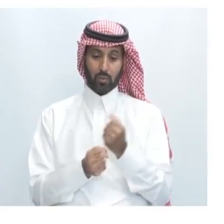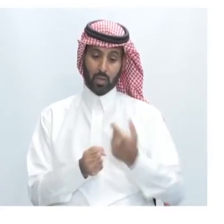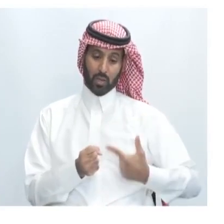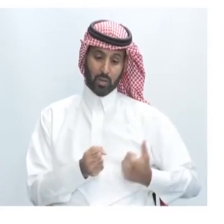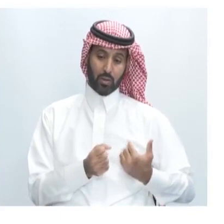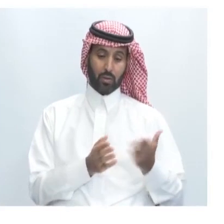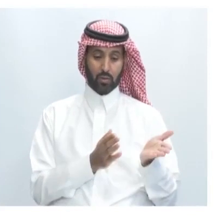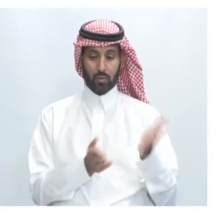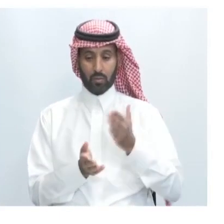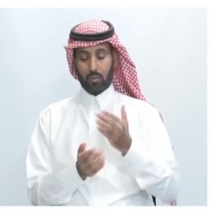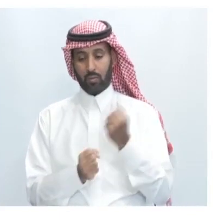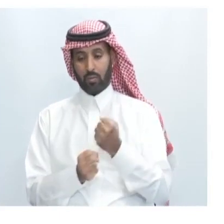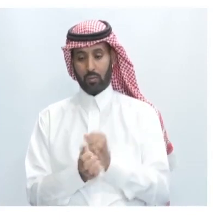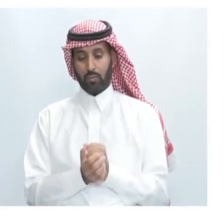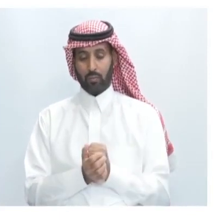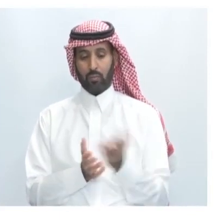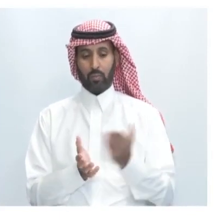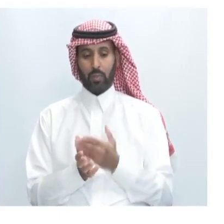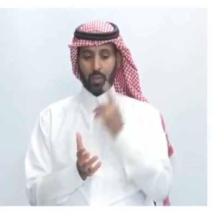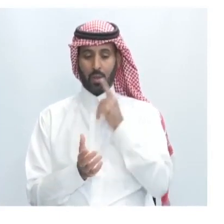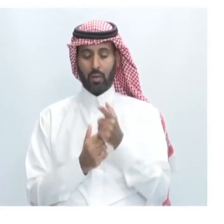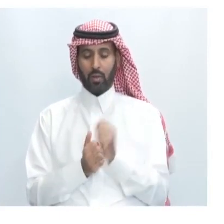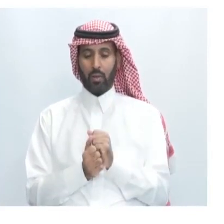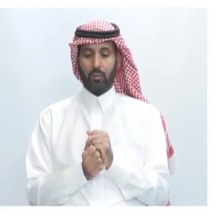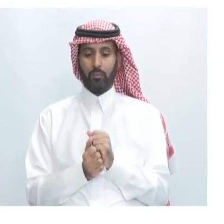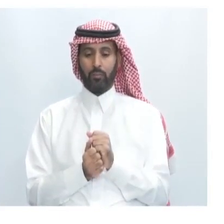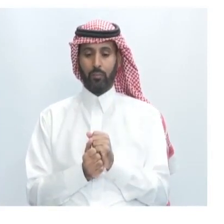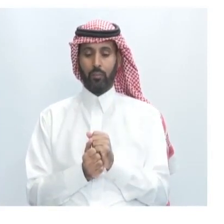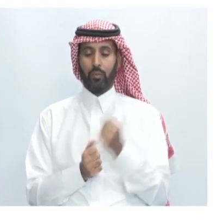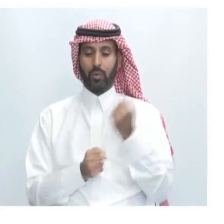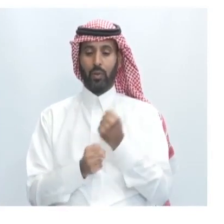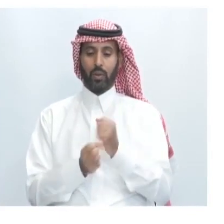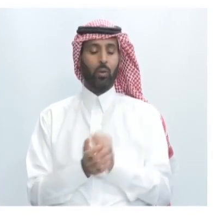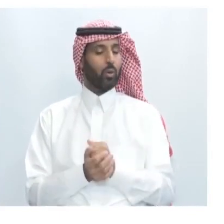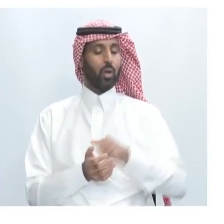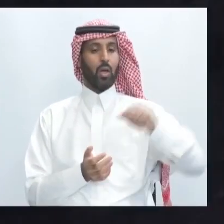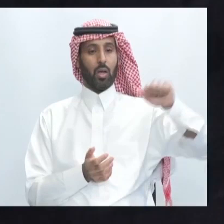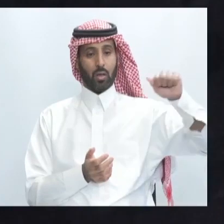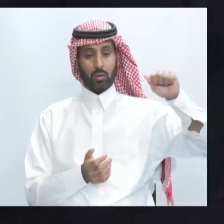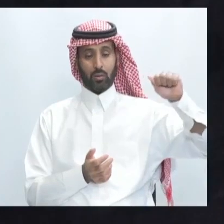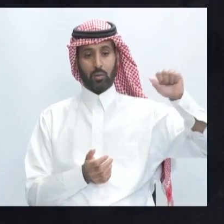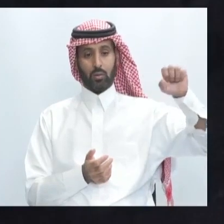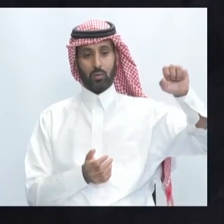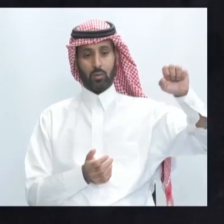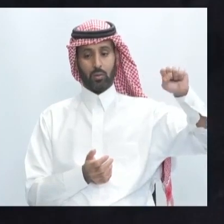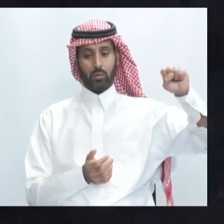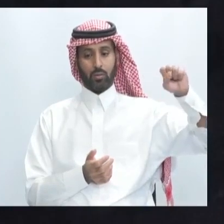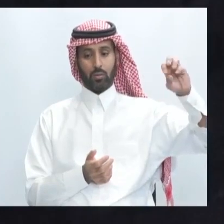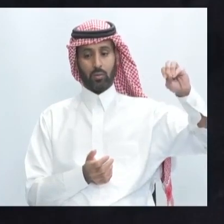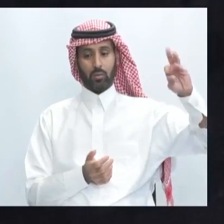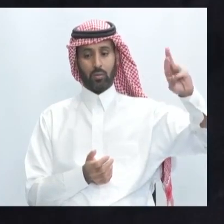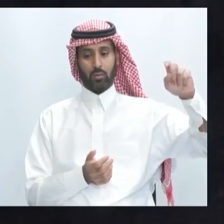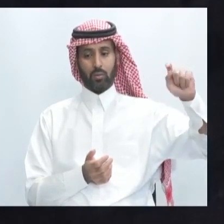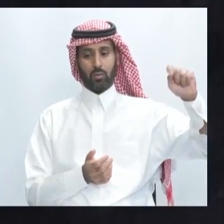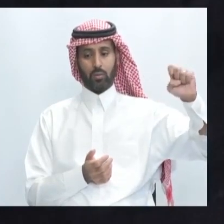So the next one, the verb is associate. The noun is from the verb associate.